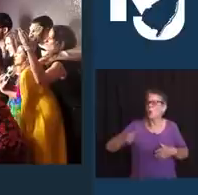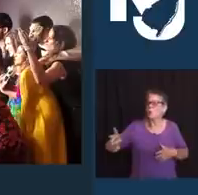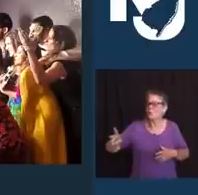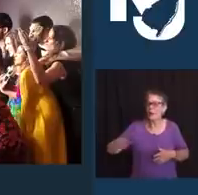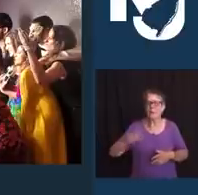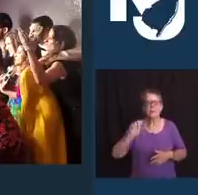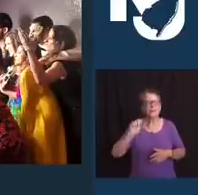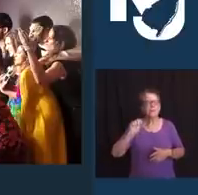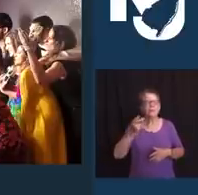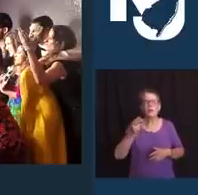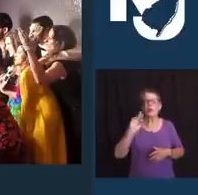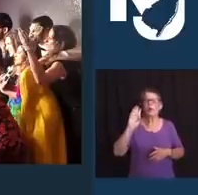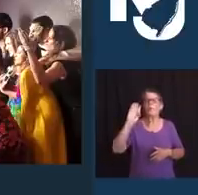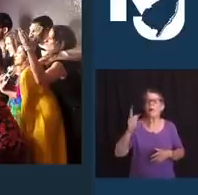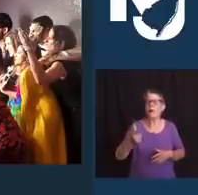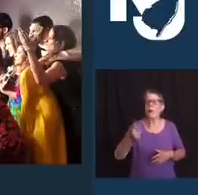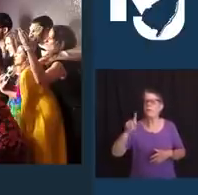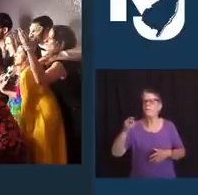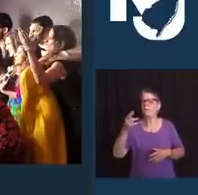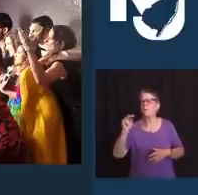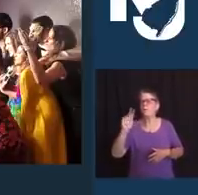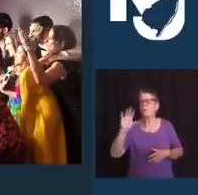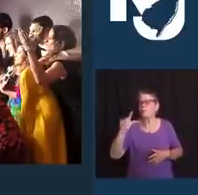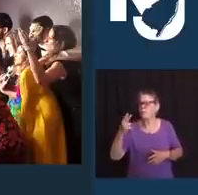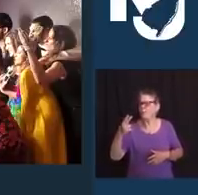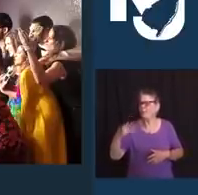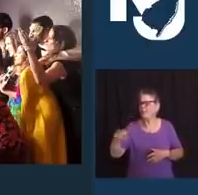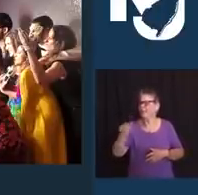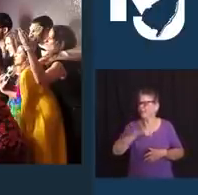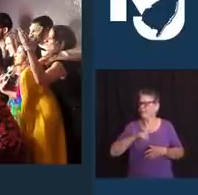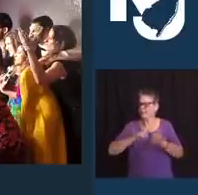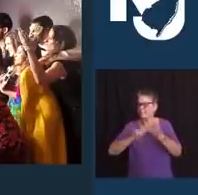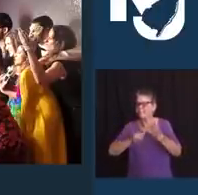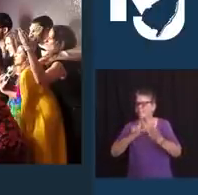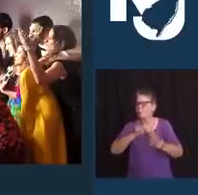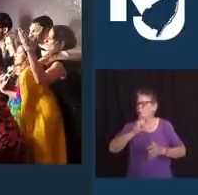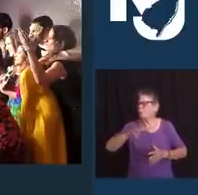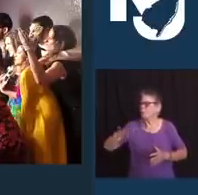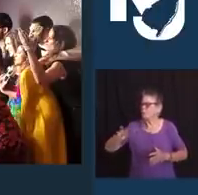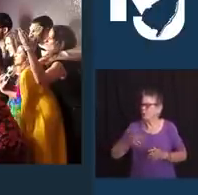shutterbugphotobooth.com. Should not surprise us that that's the website, given the name of the company,